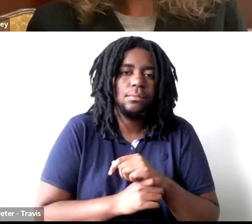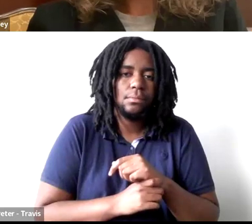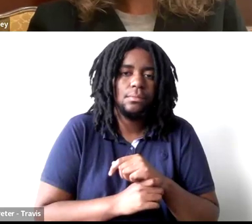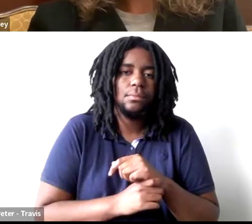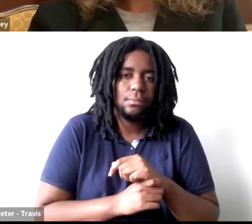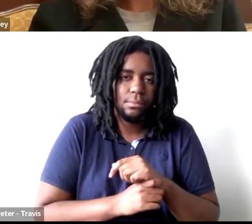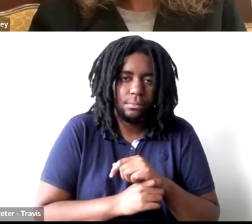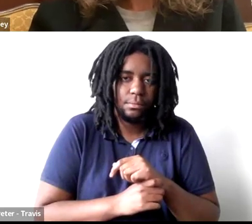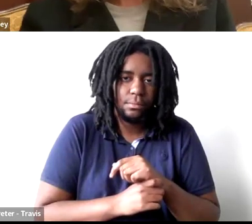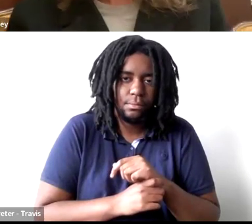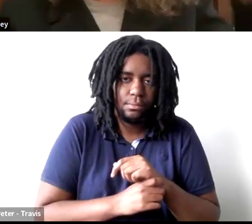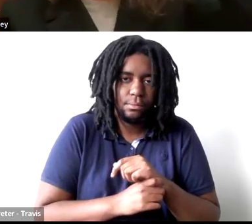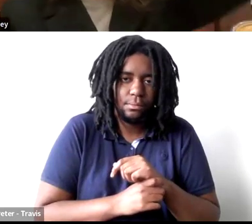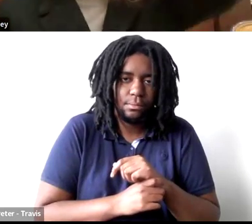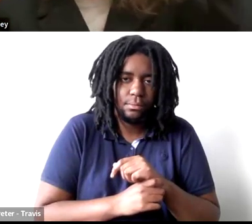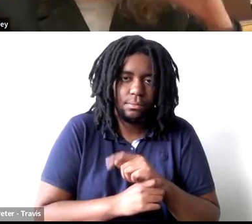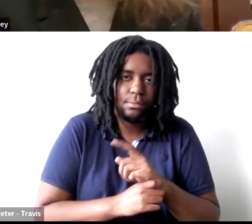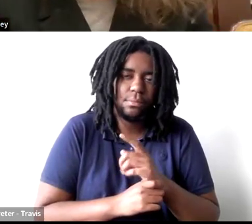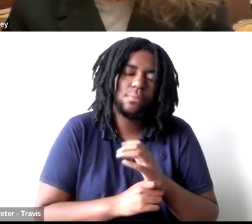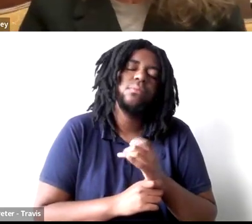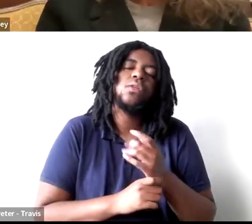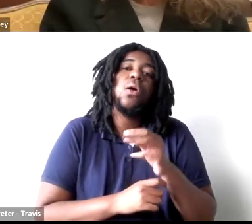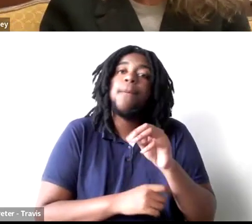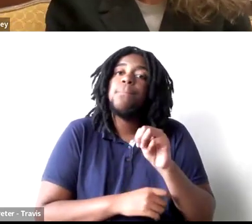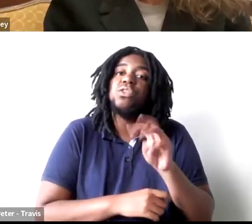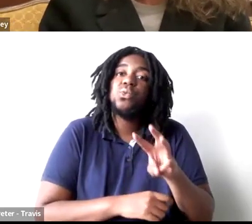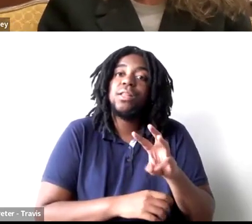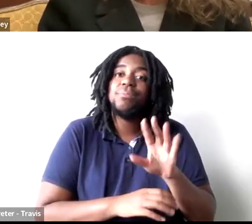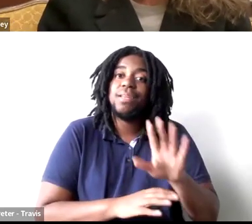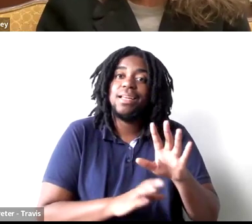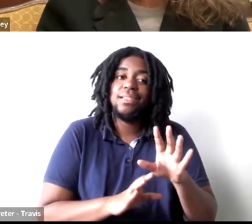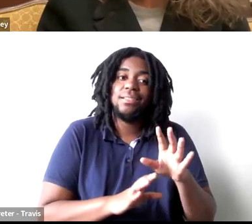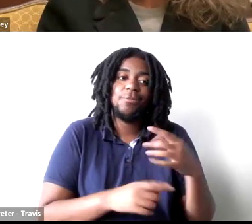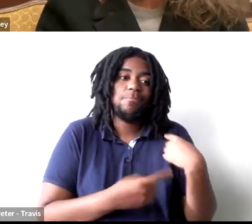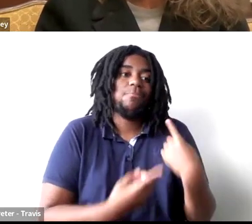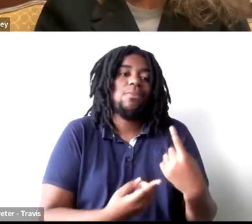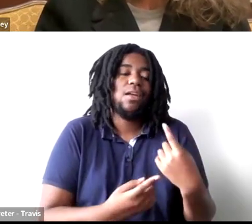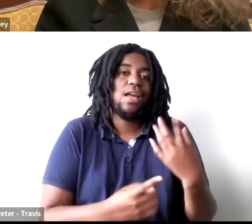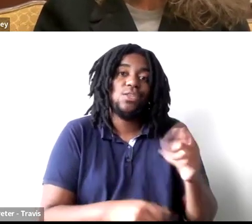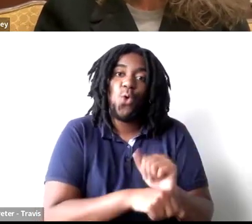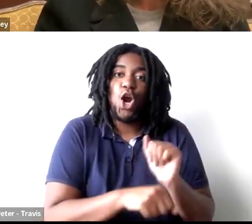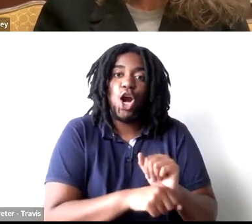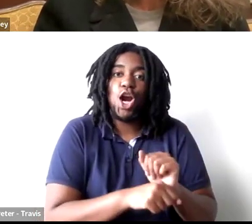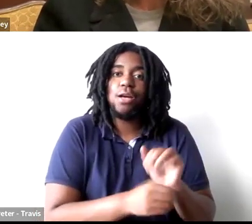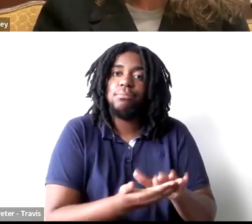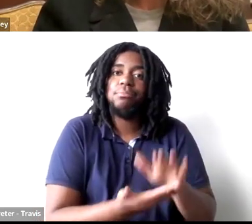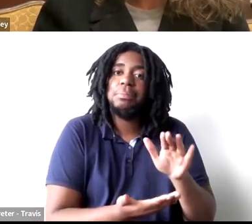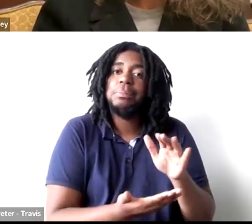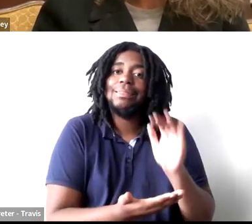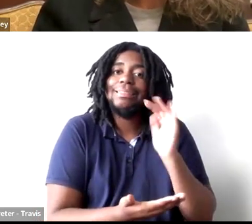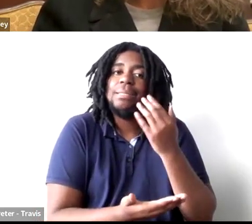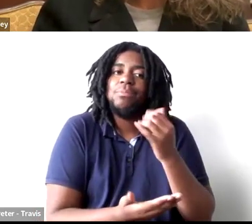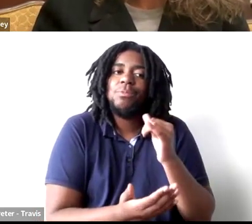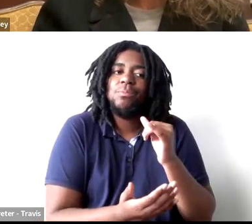for what his work looks like, it seems that they might well be by